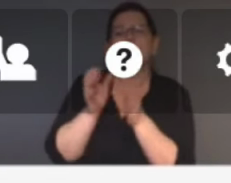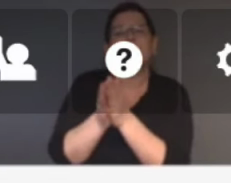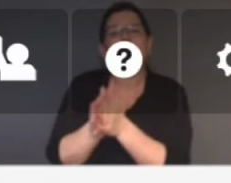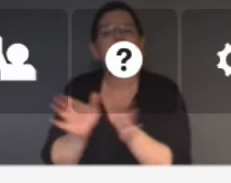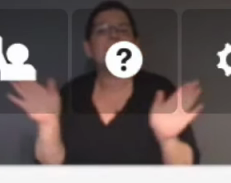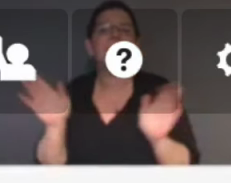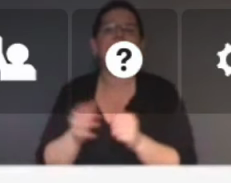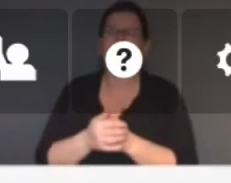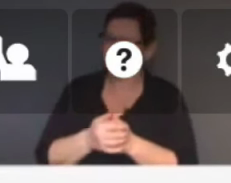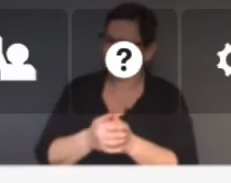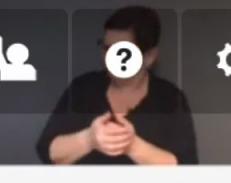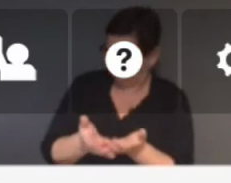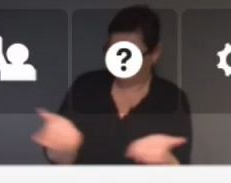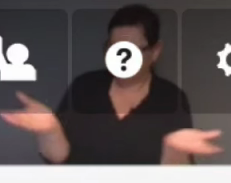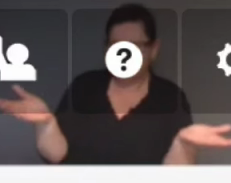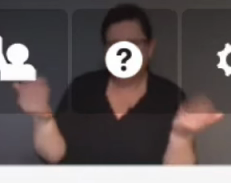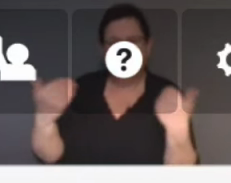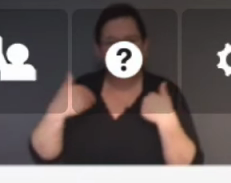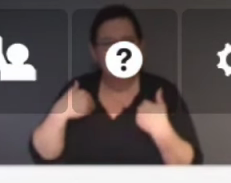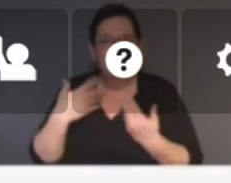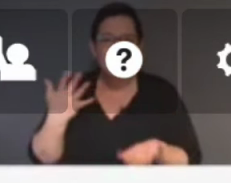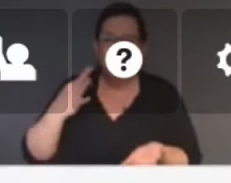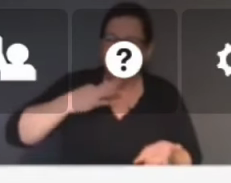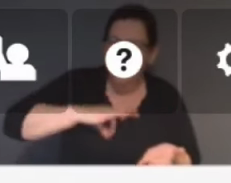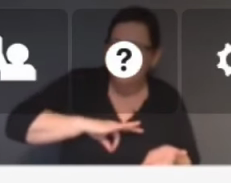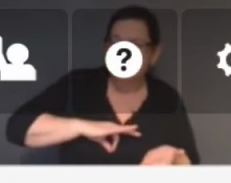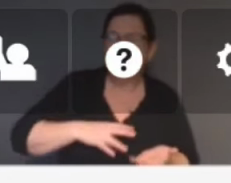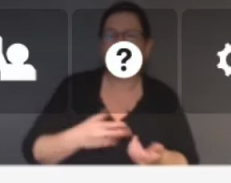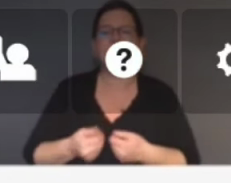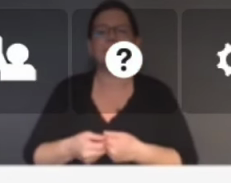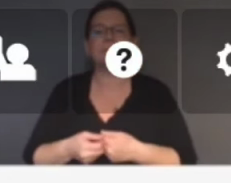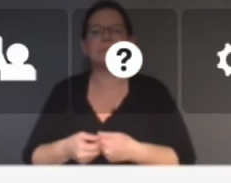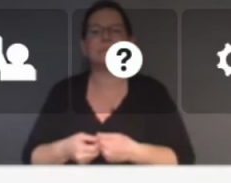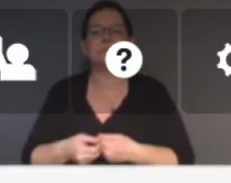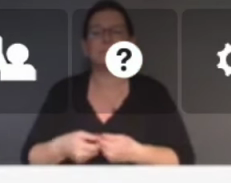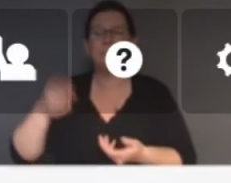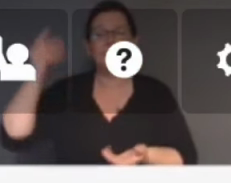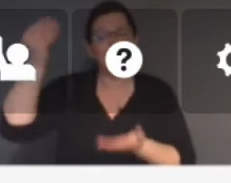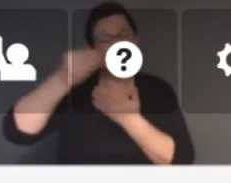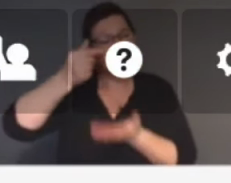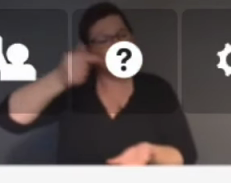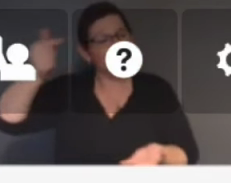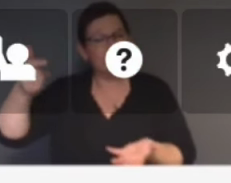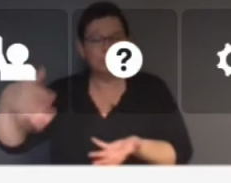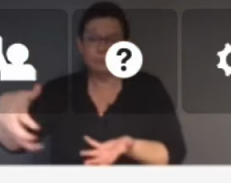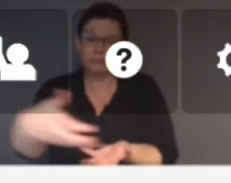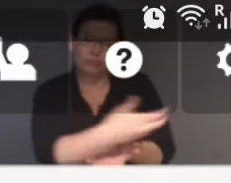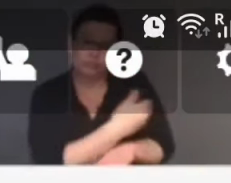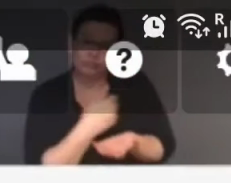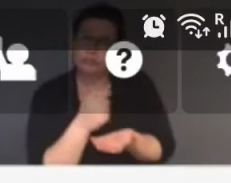government collects taxes to pay for things such as airports, education,